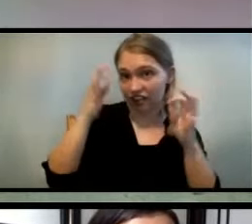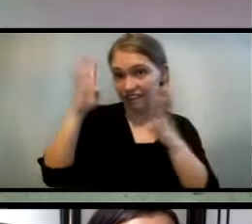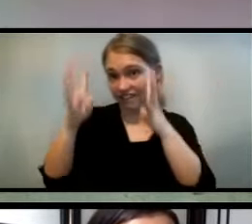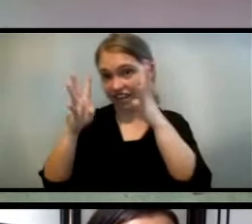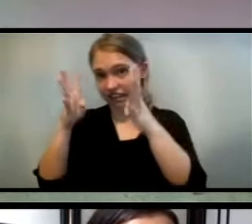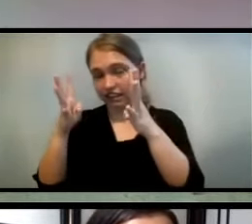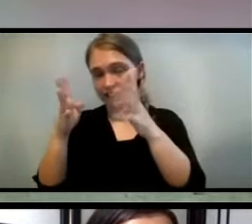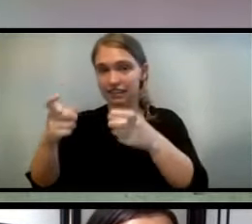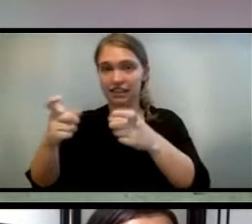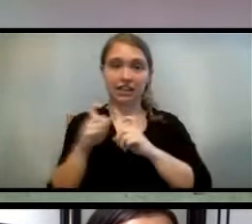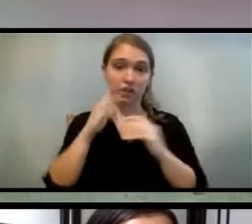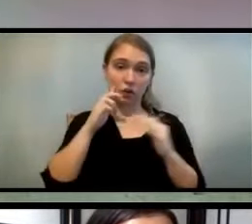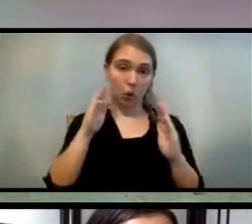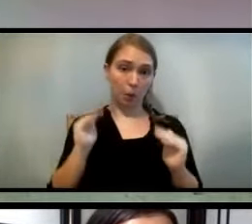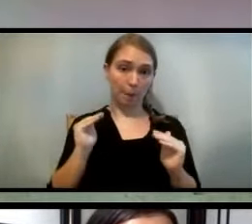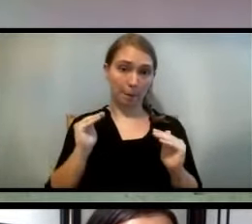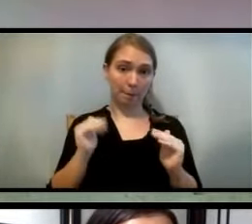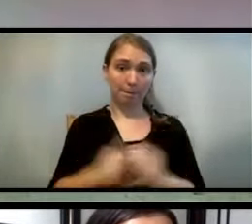hope?